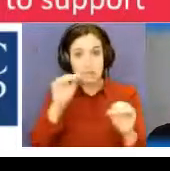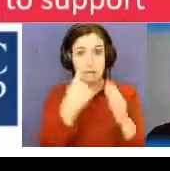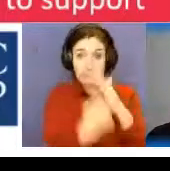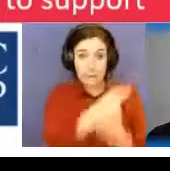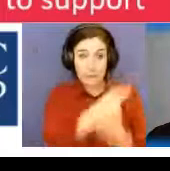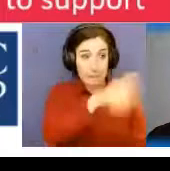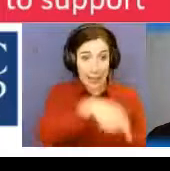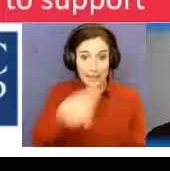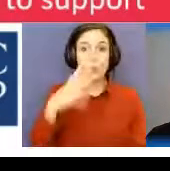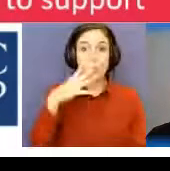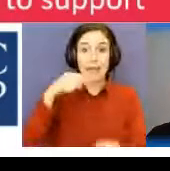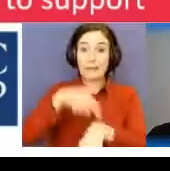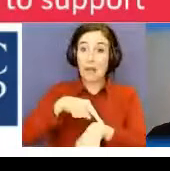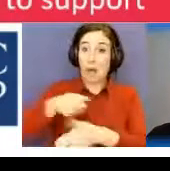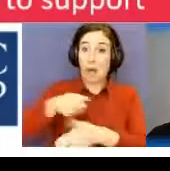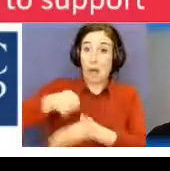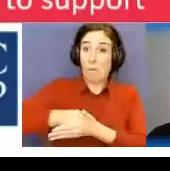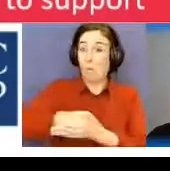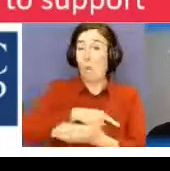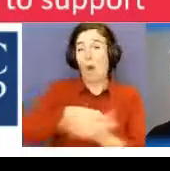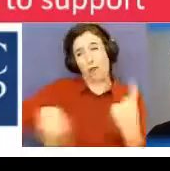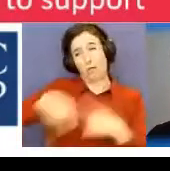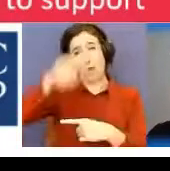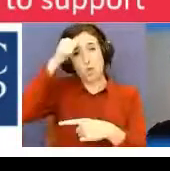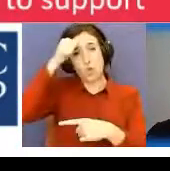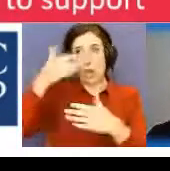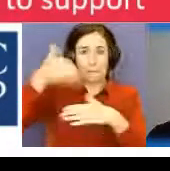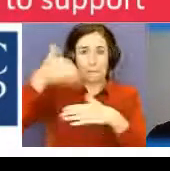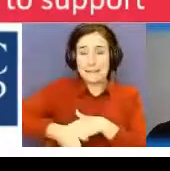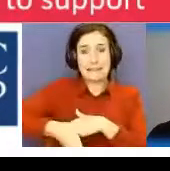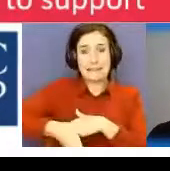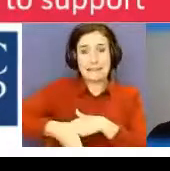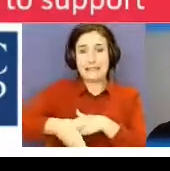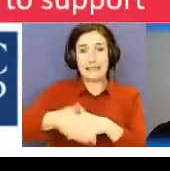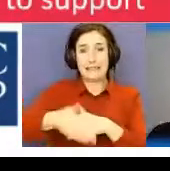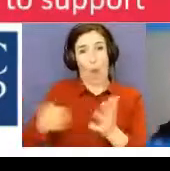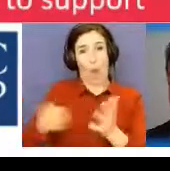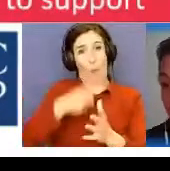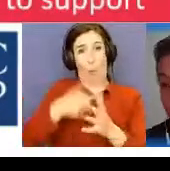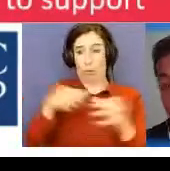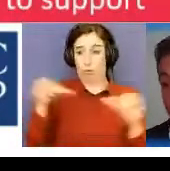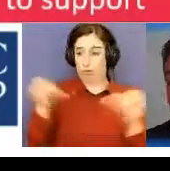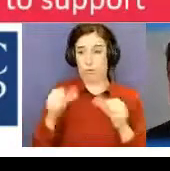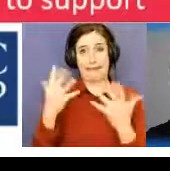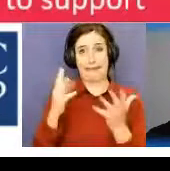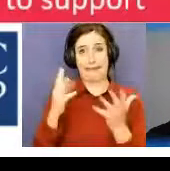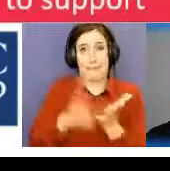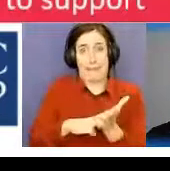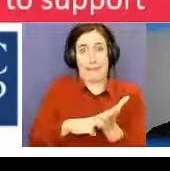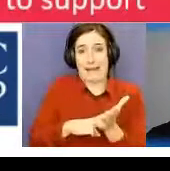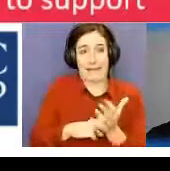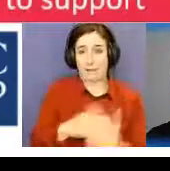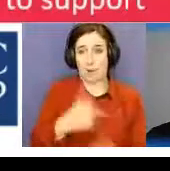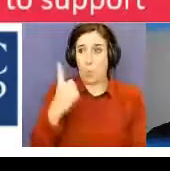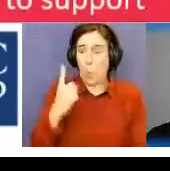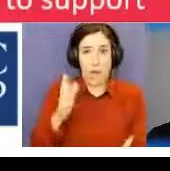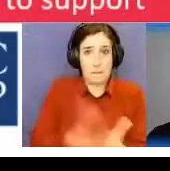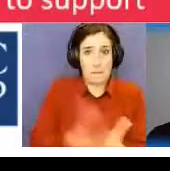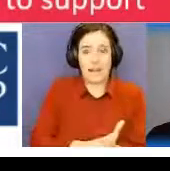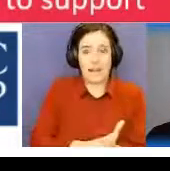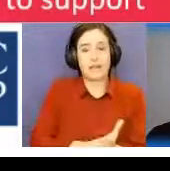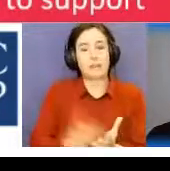challenge for our health professional colleagues. So if you've got 10 minutes, if you've got 5 minutes, if you've got 1 minute, for instance, what are those key messages?